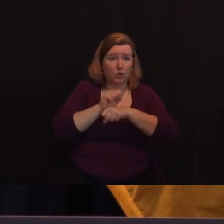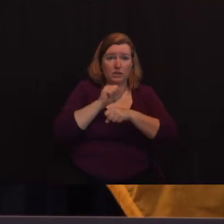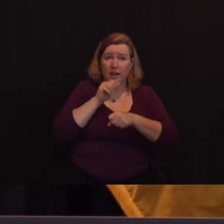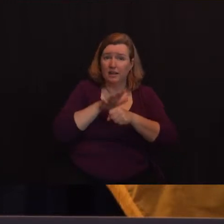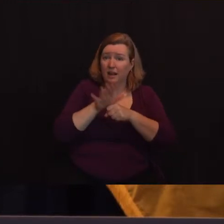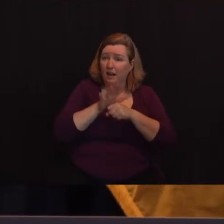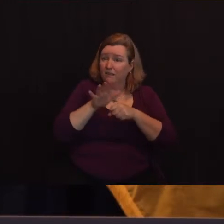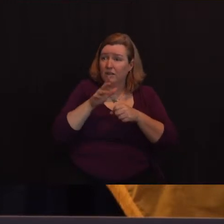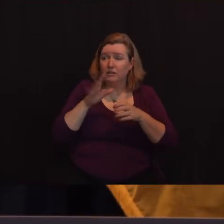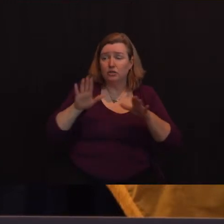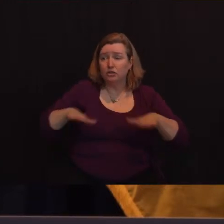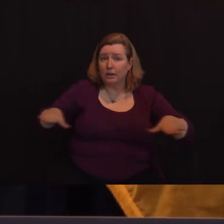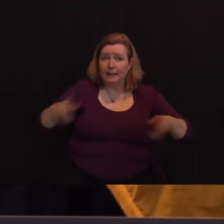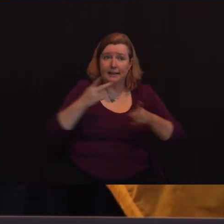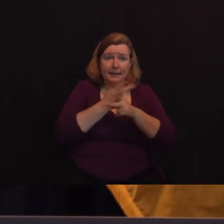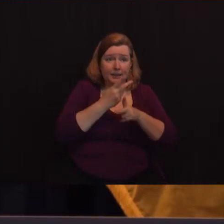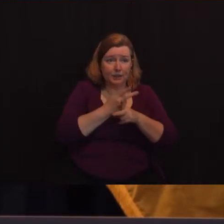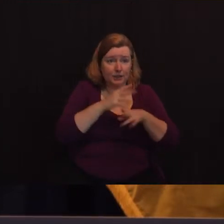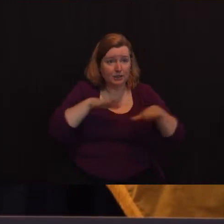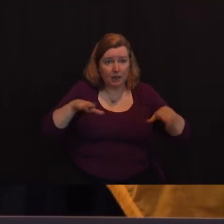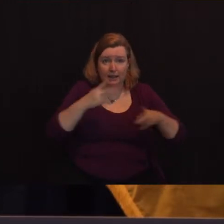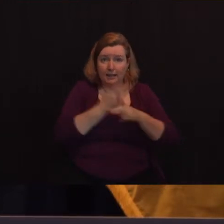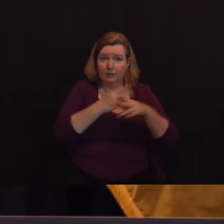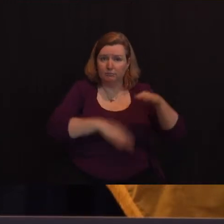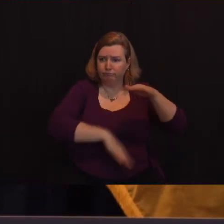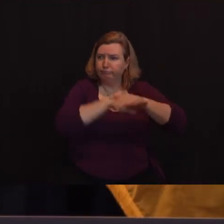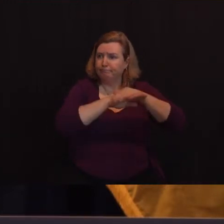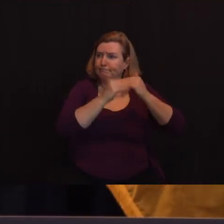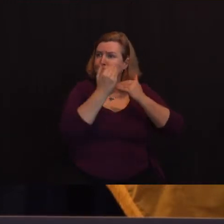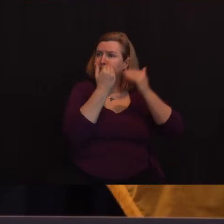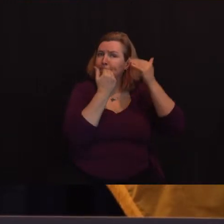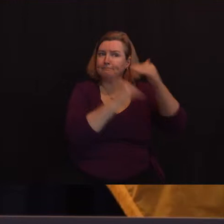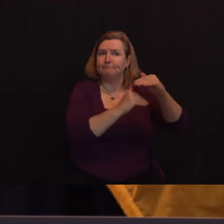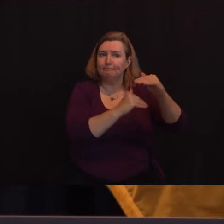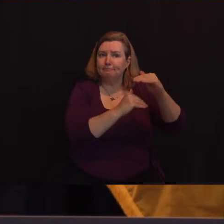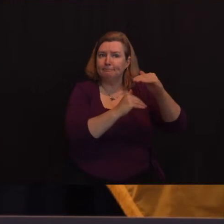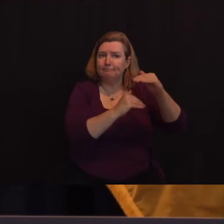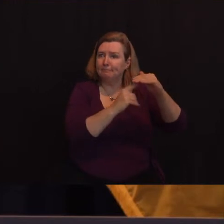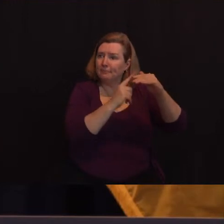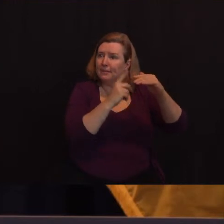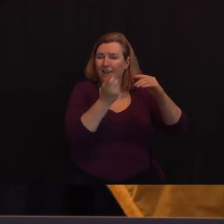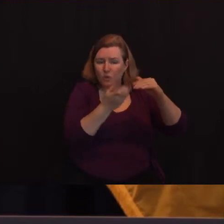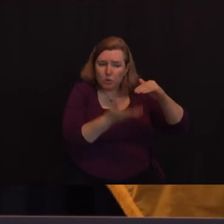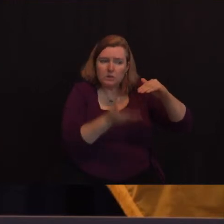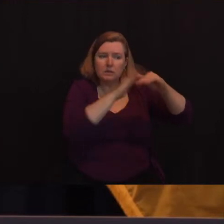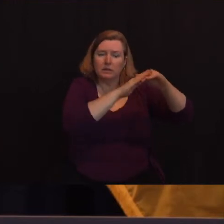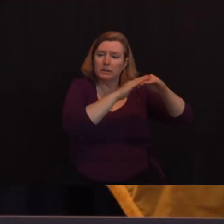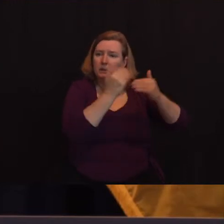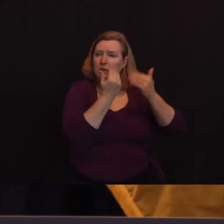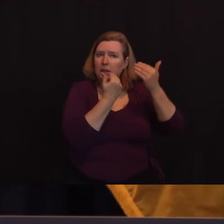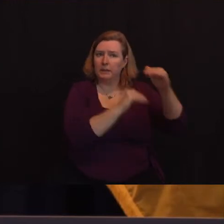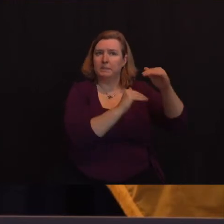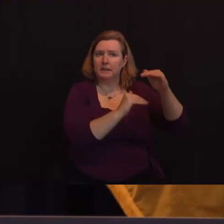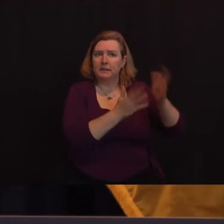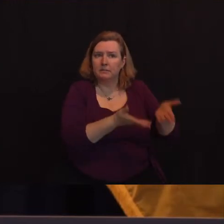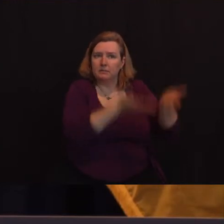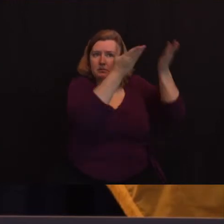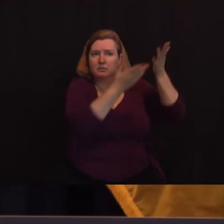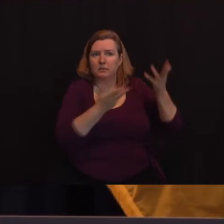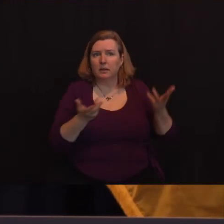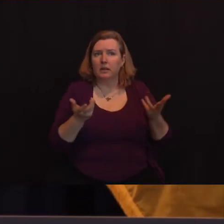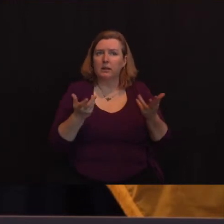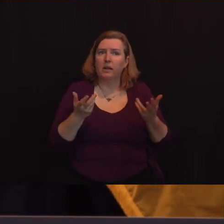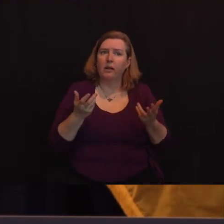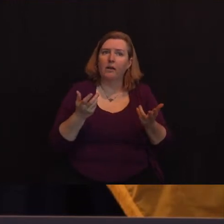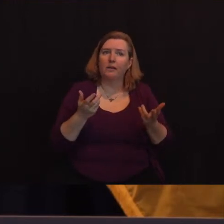lift capacities at daycare facilities? Same question for the one-stop labor department offices where people can get help in